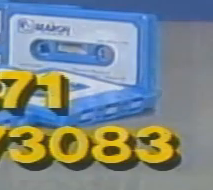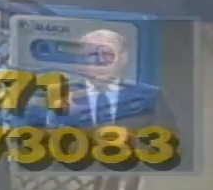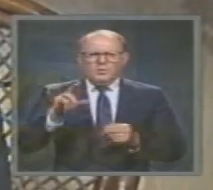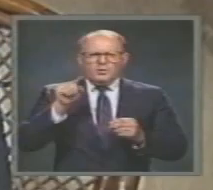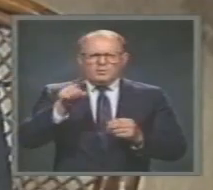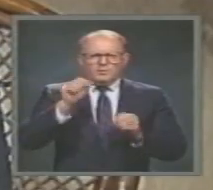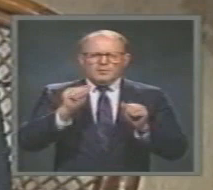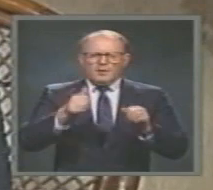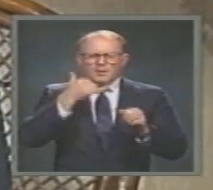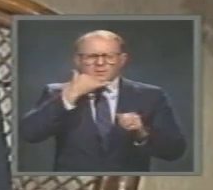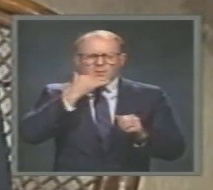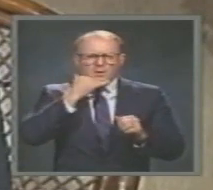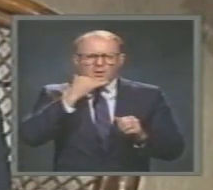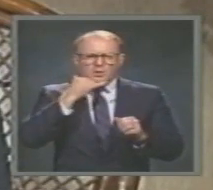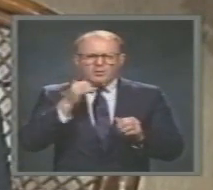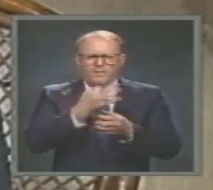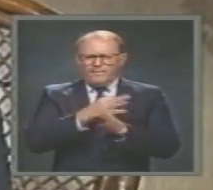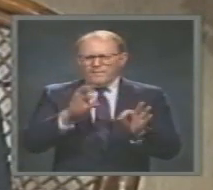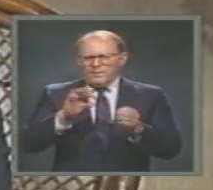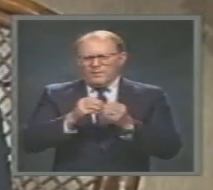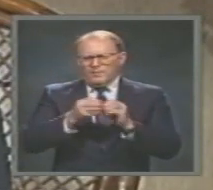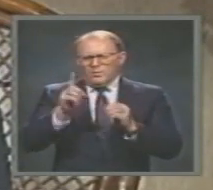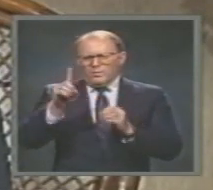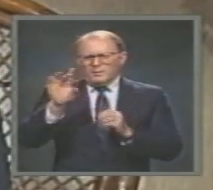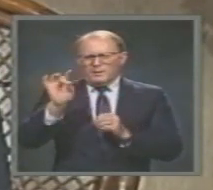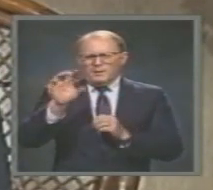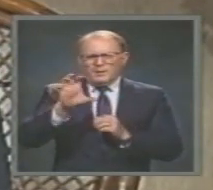may call us on our toll-free telephone number,